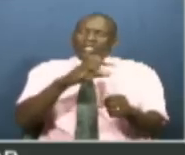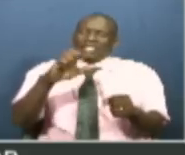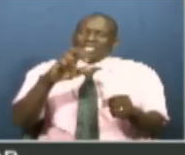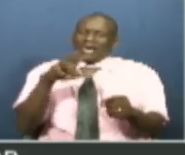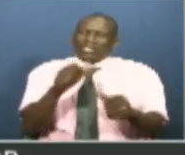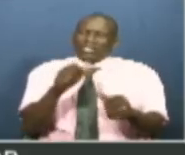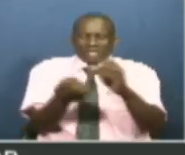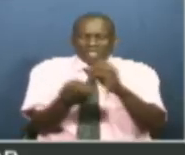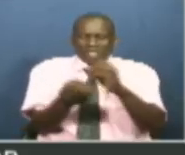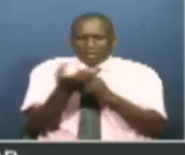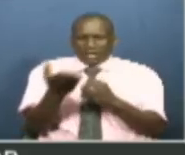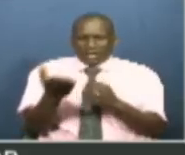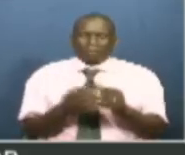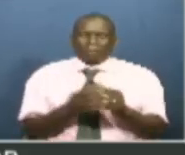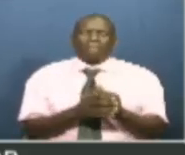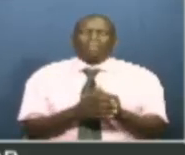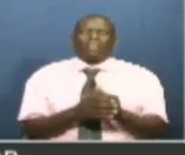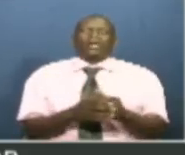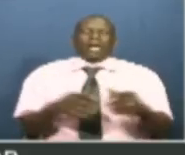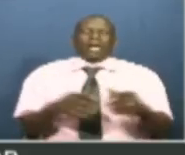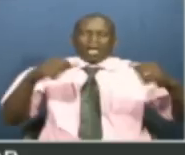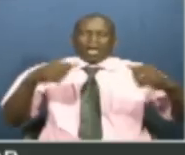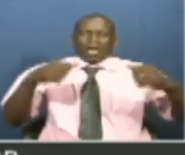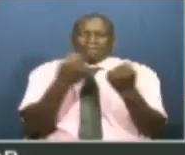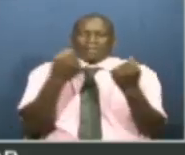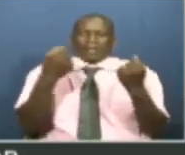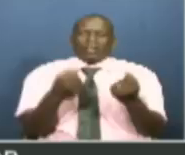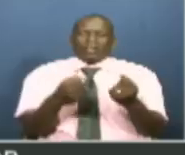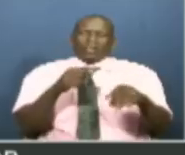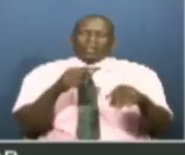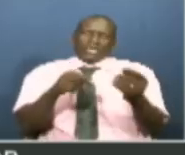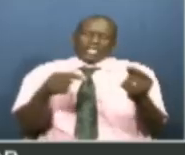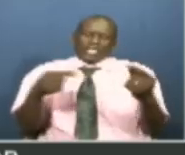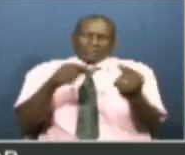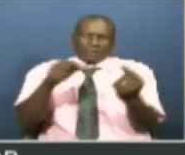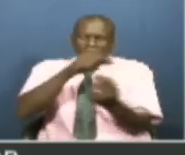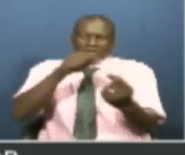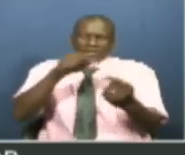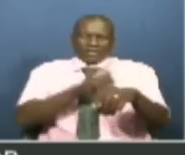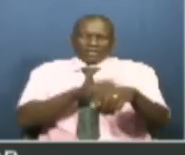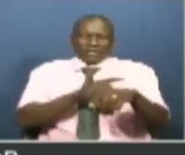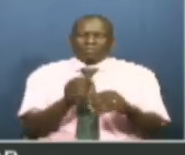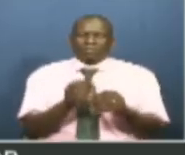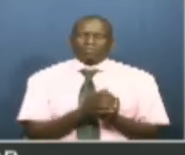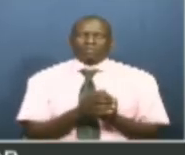here, took effect at specific times.